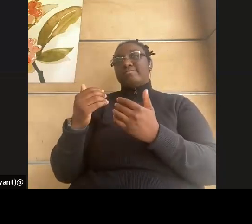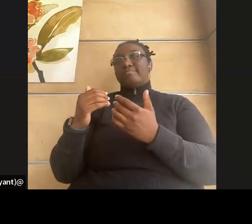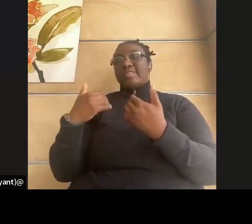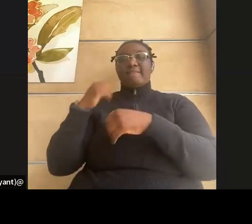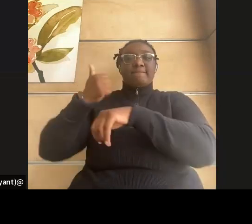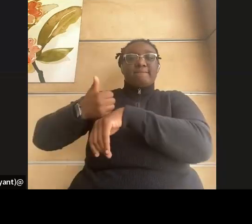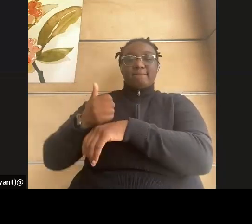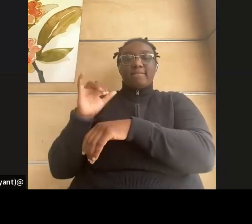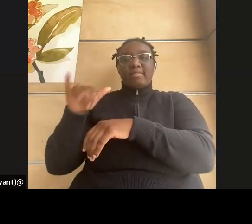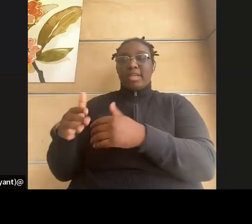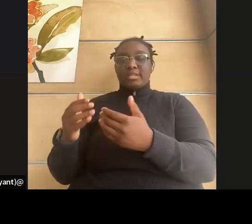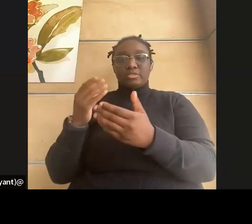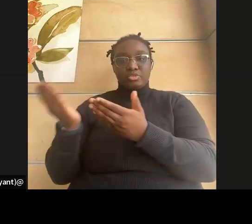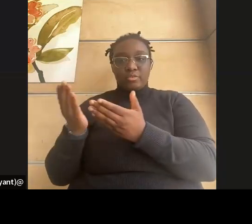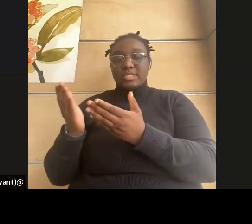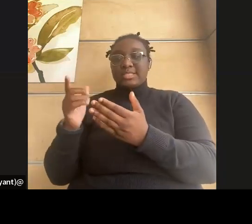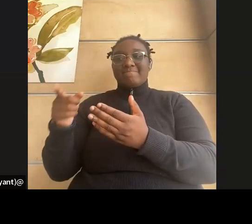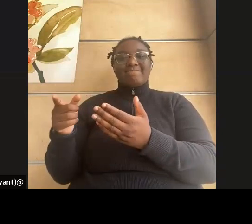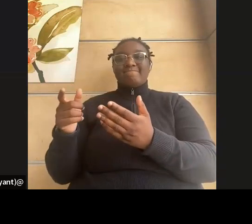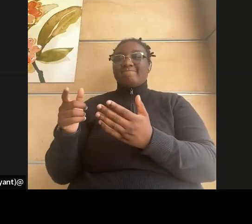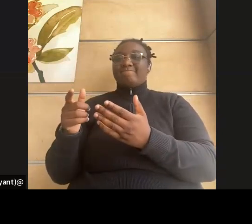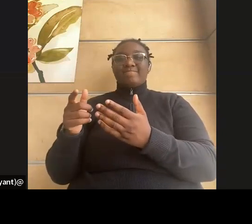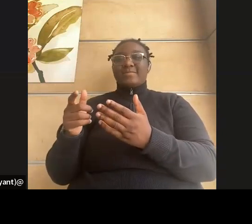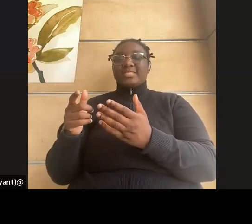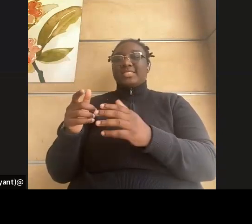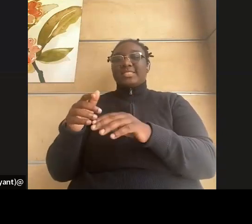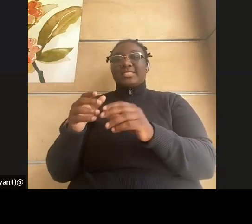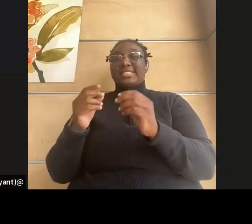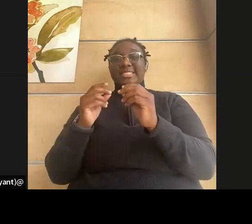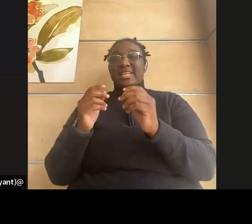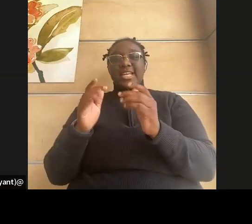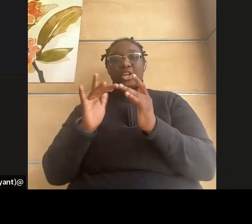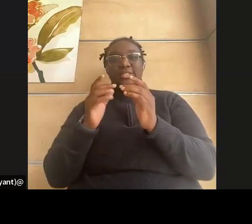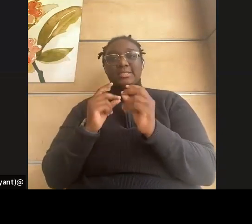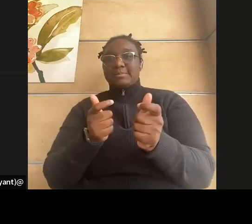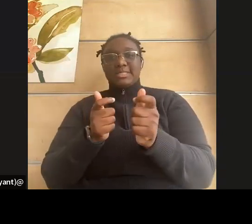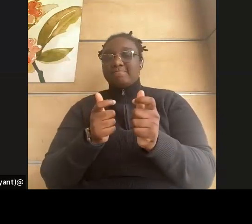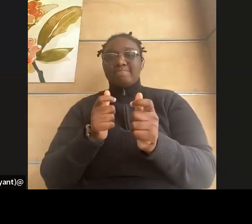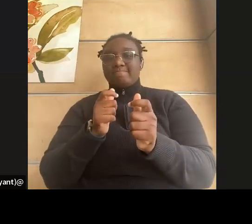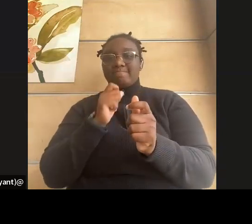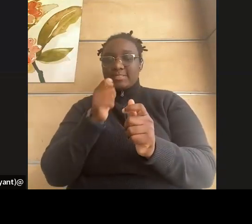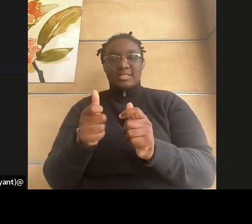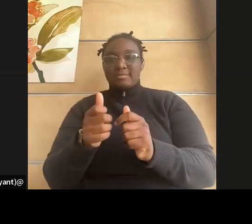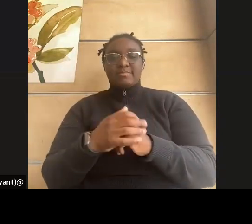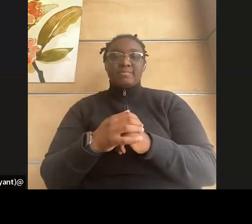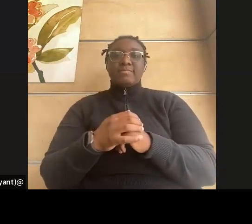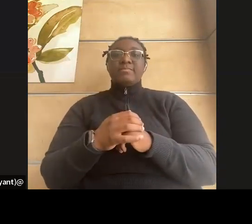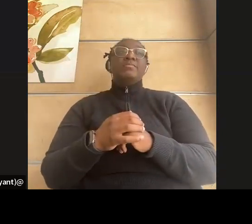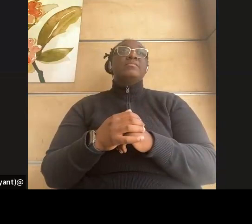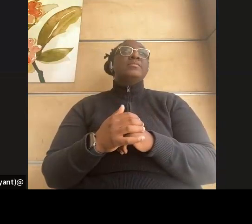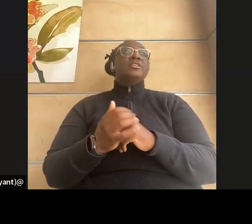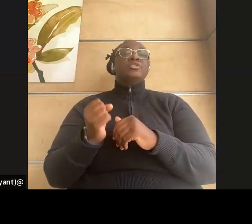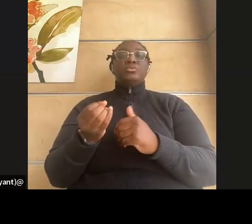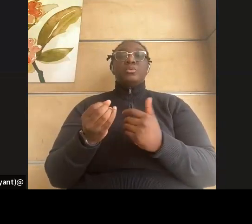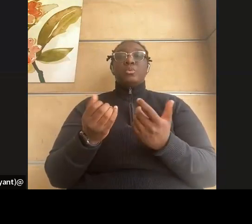around 20 megabit speed. So infrastructure in rural areas is a significant current barrier